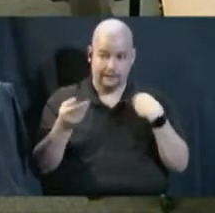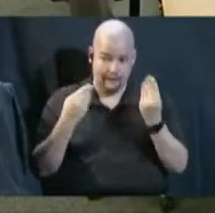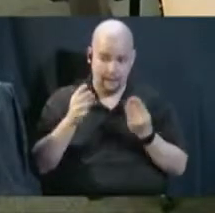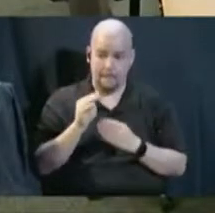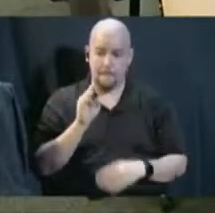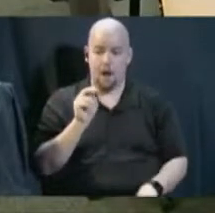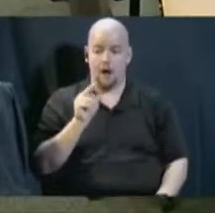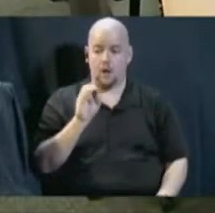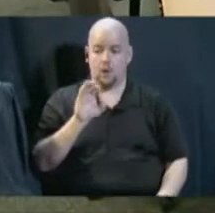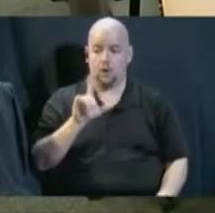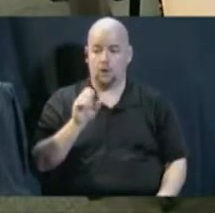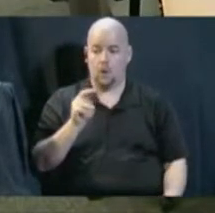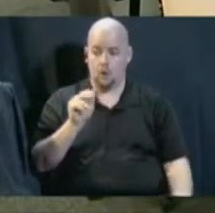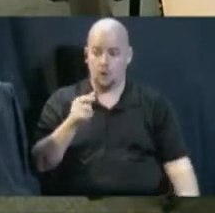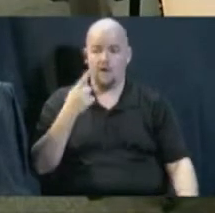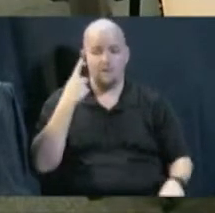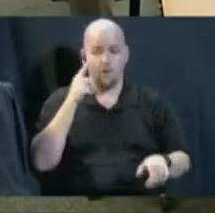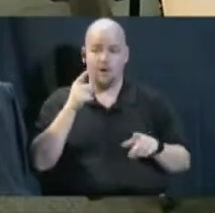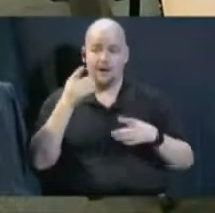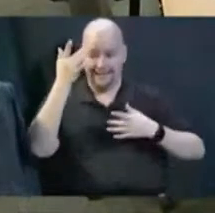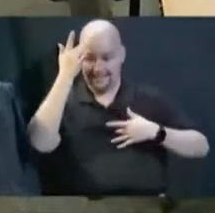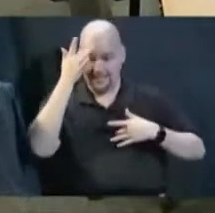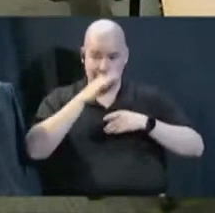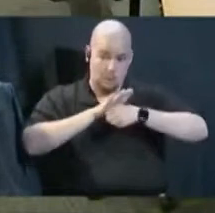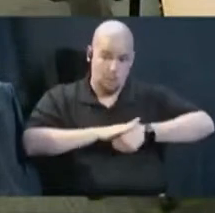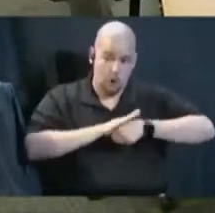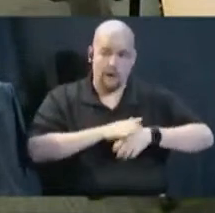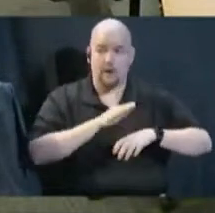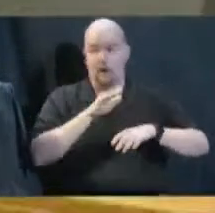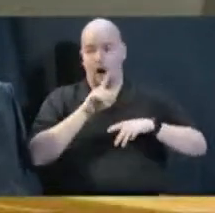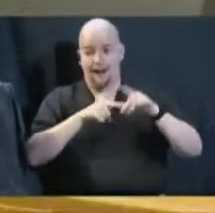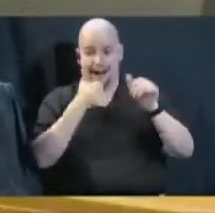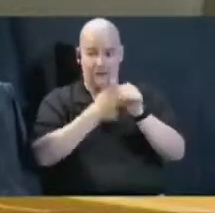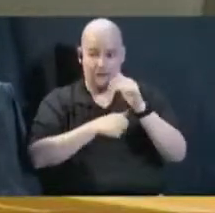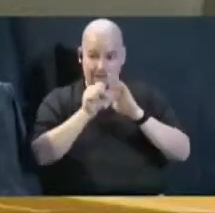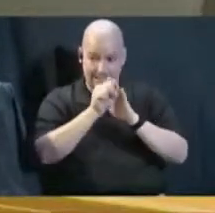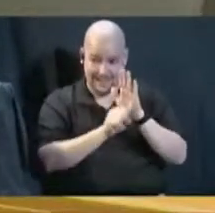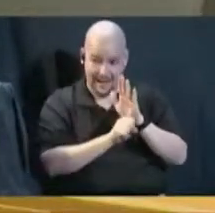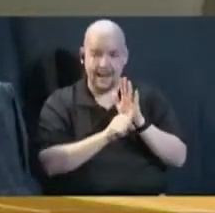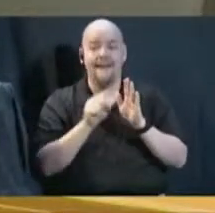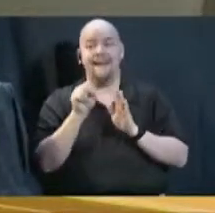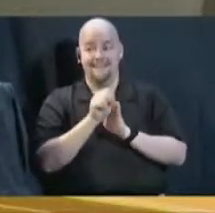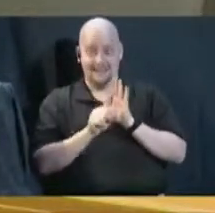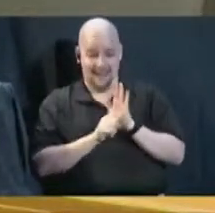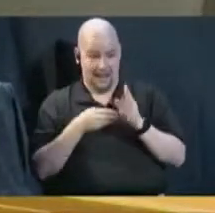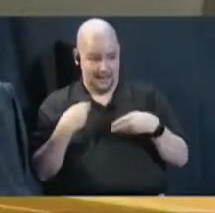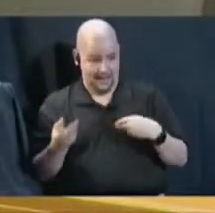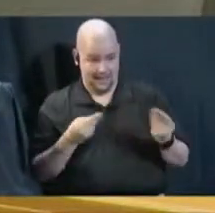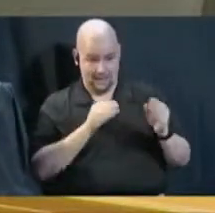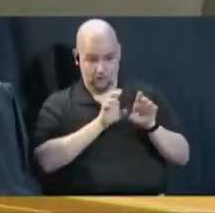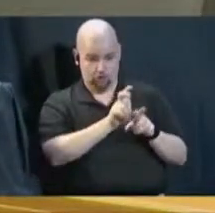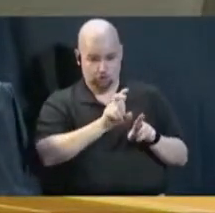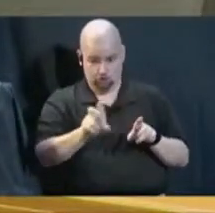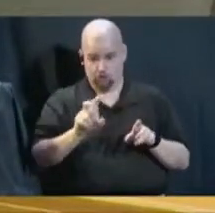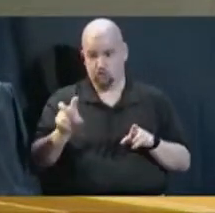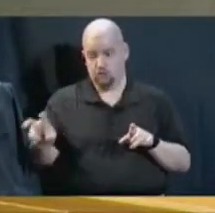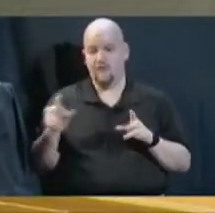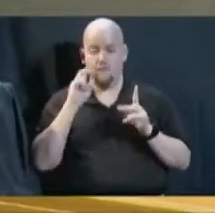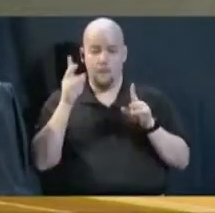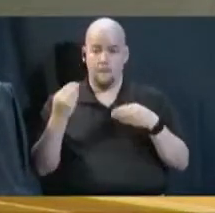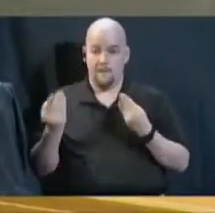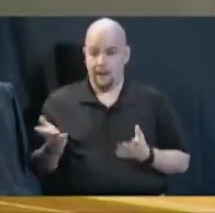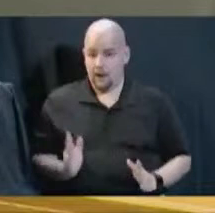based on disease burden to each state, and then the states are allocating monoclonal antibody to